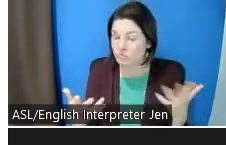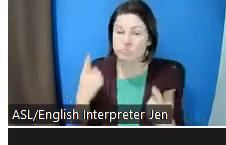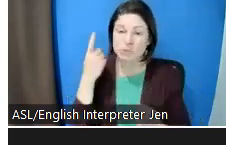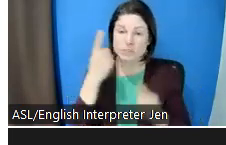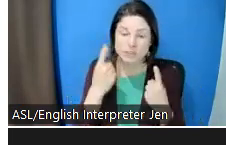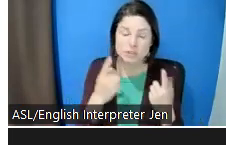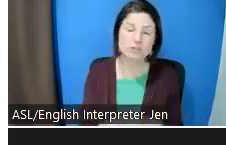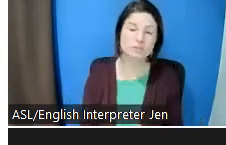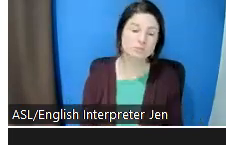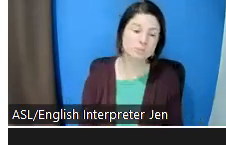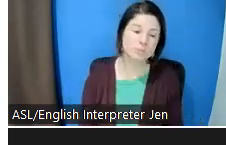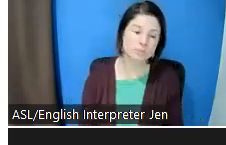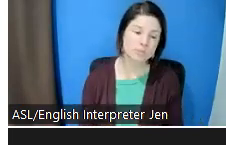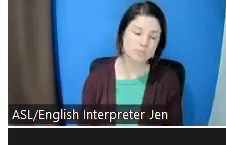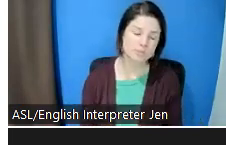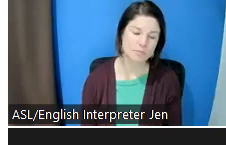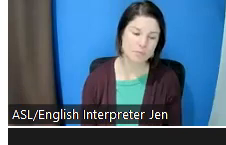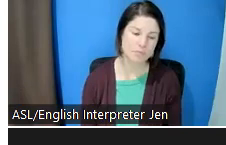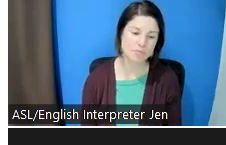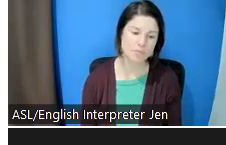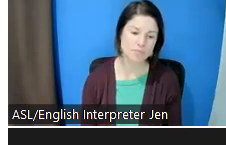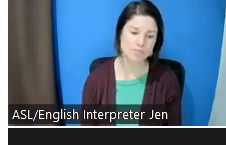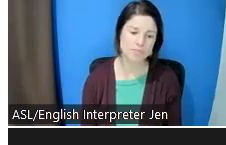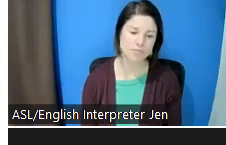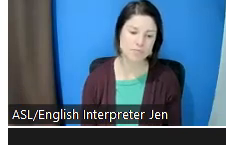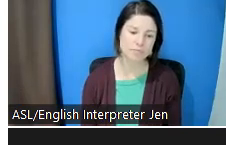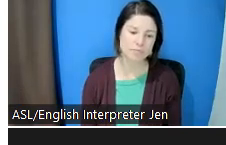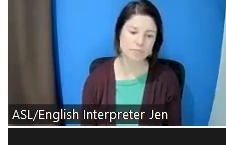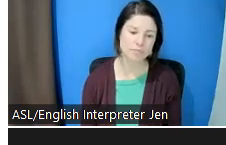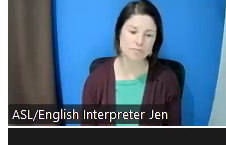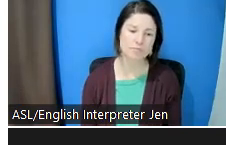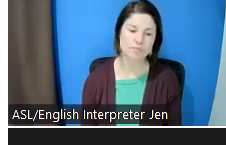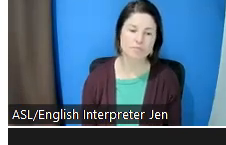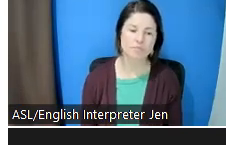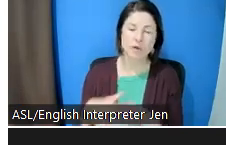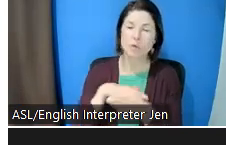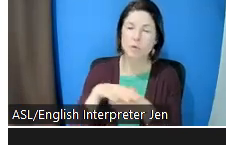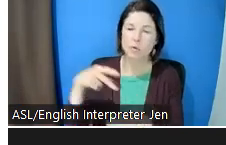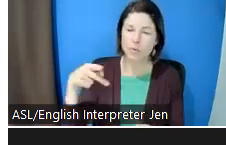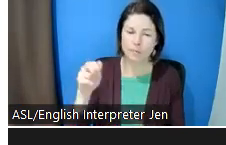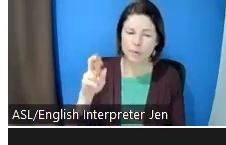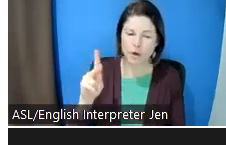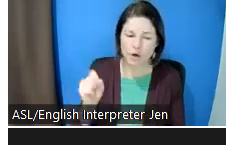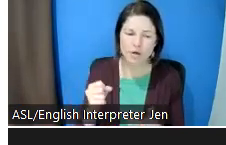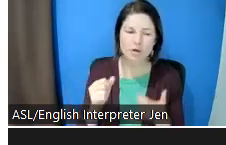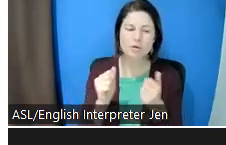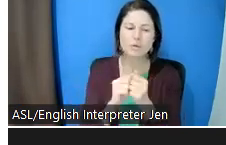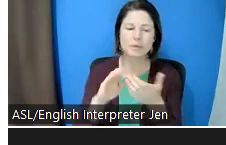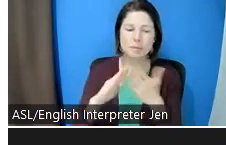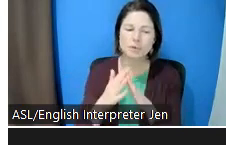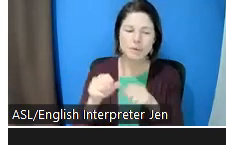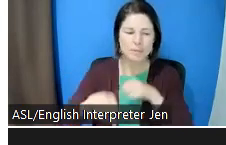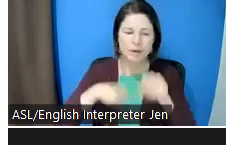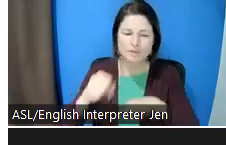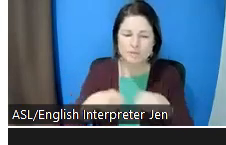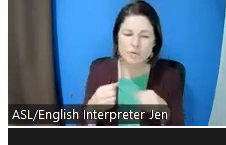point or a jumping off point. Boosting traffic safety at local parks with community bicycle rides or wayfinding